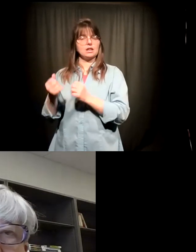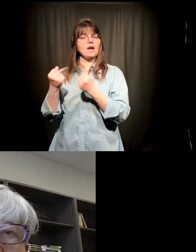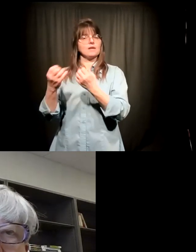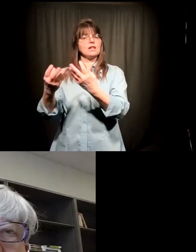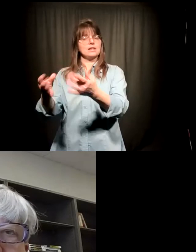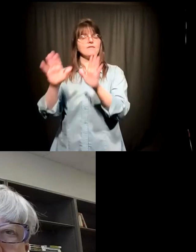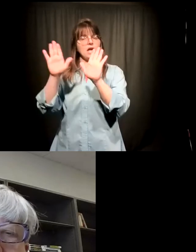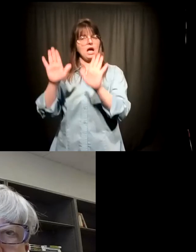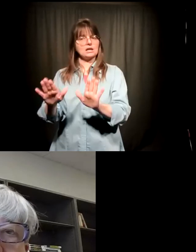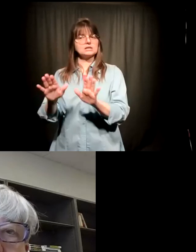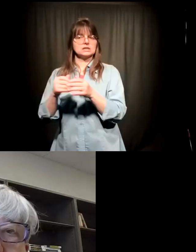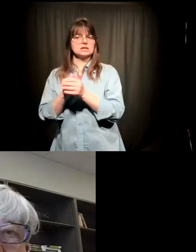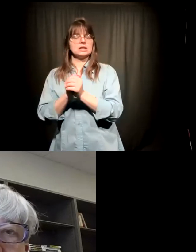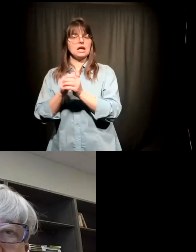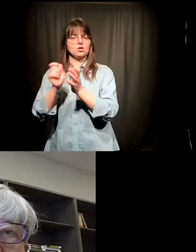cultural critique called